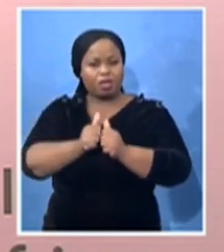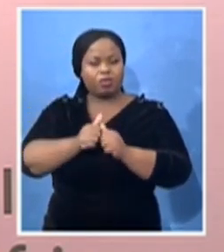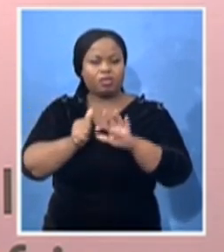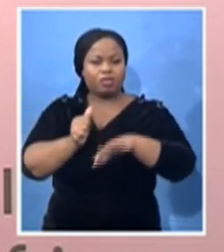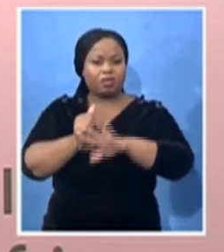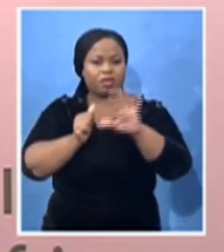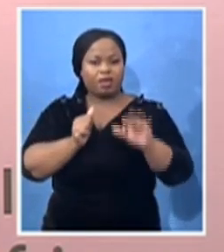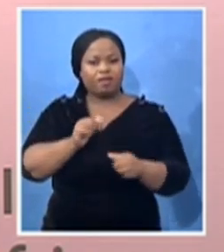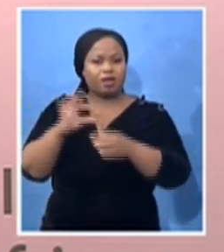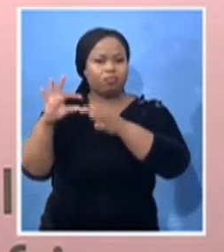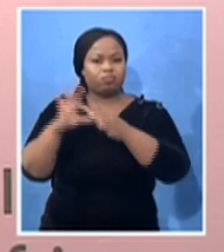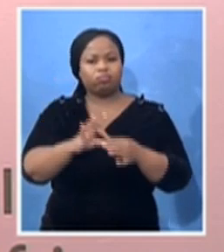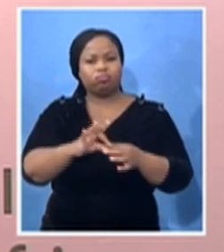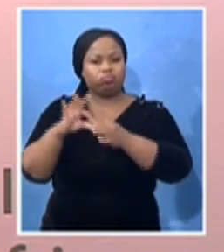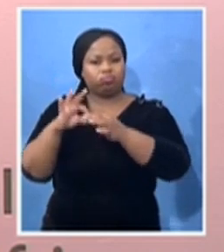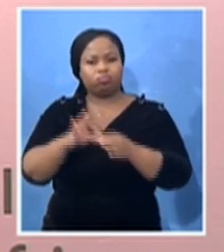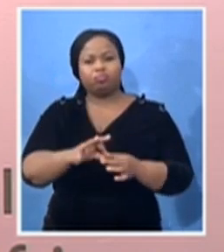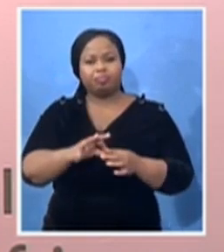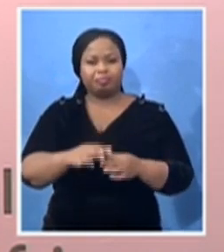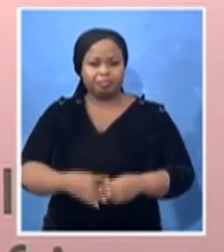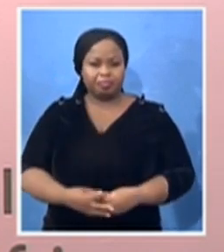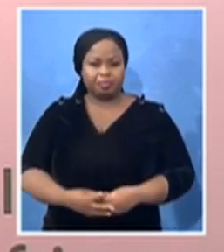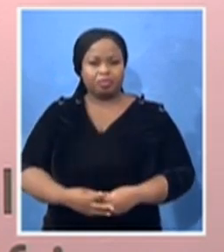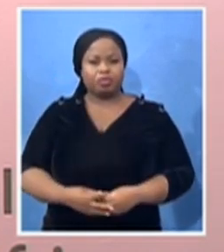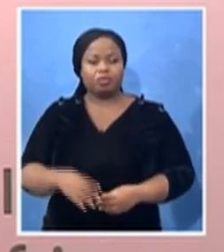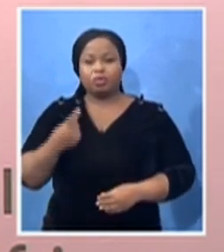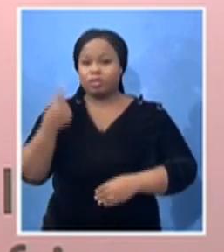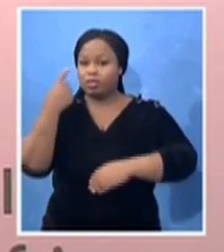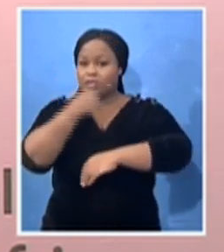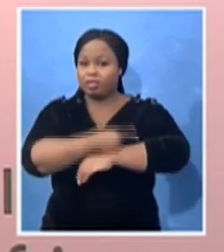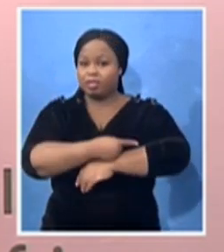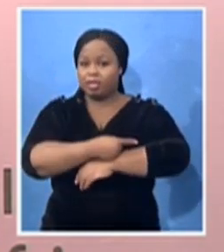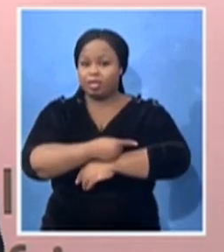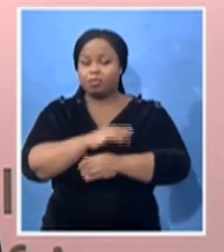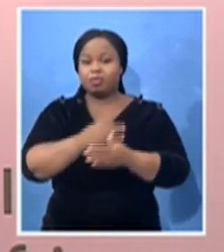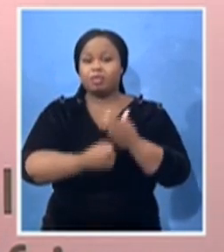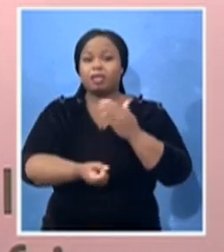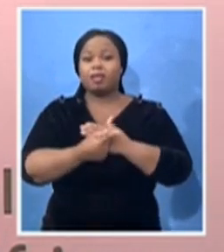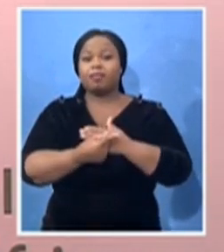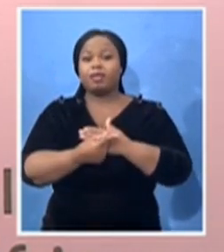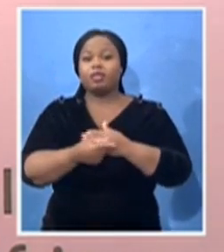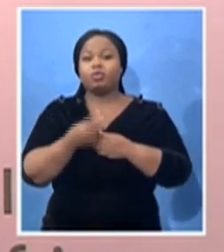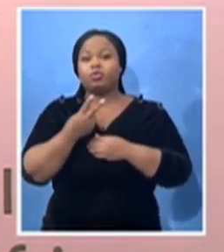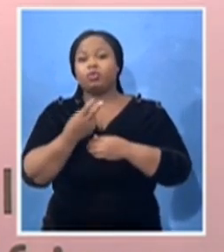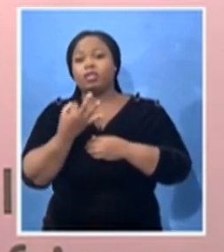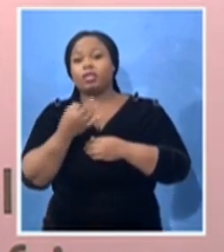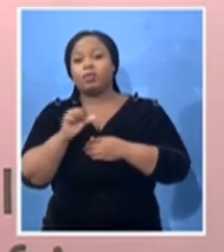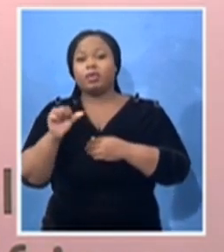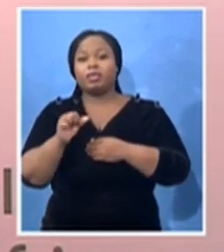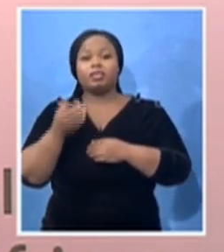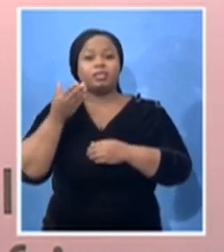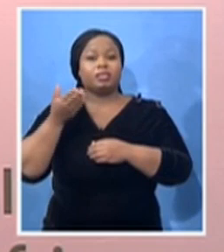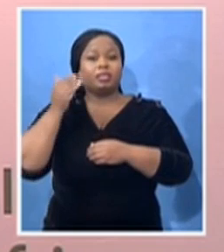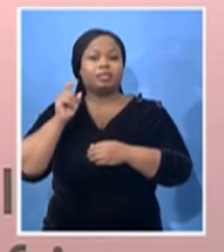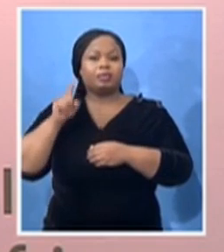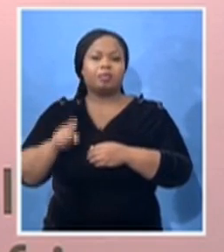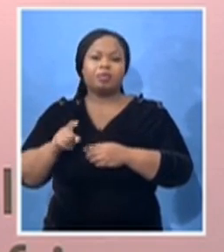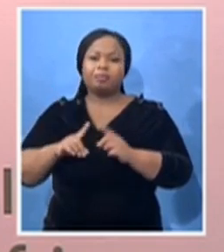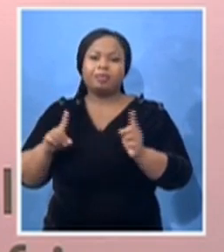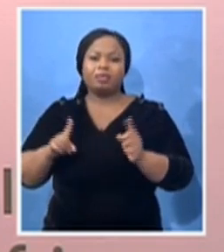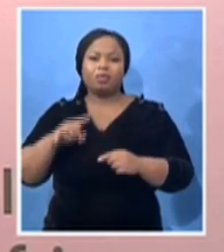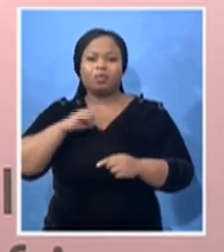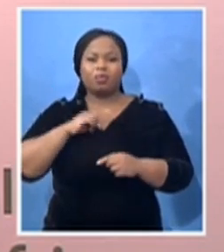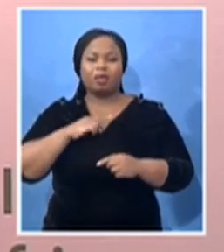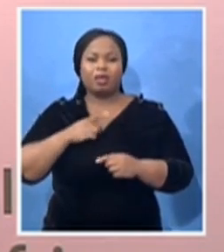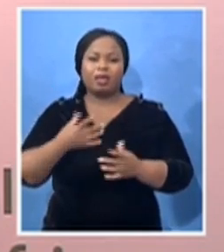day would have happened 2 or 3 weeks earlier. However, because of clashing programs, we had to shift it up to this